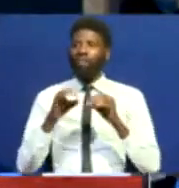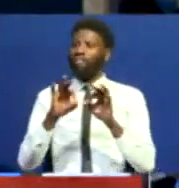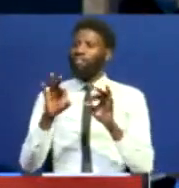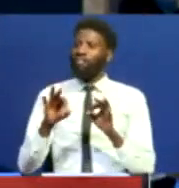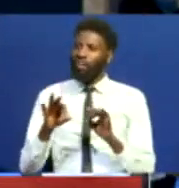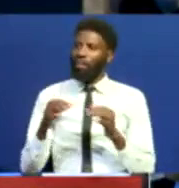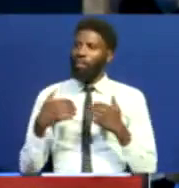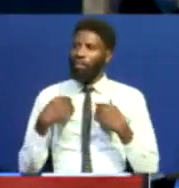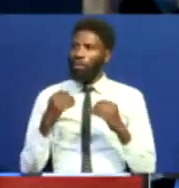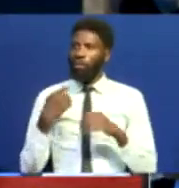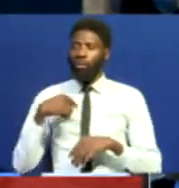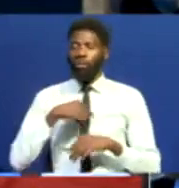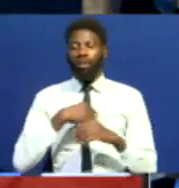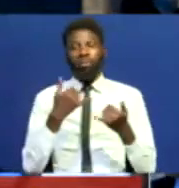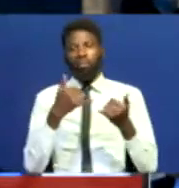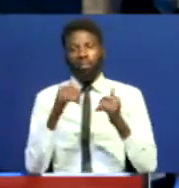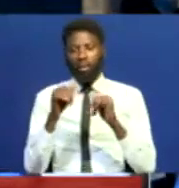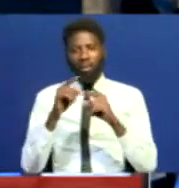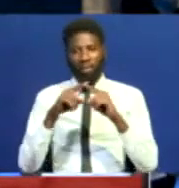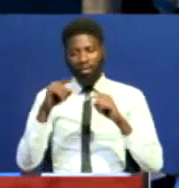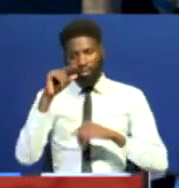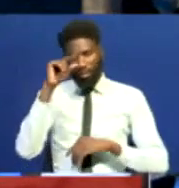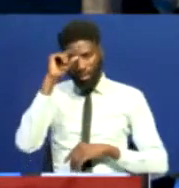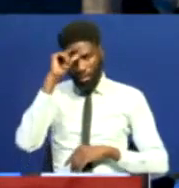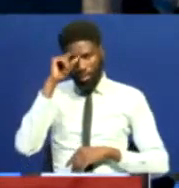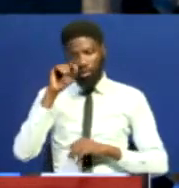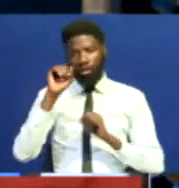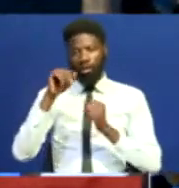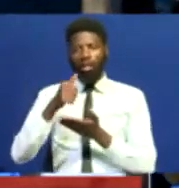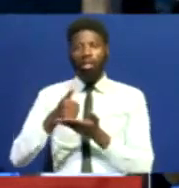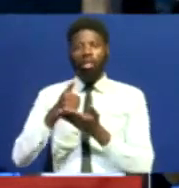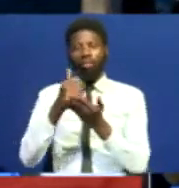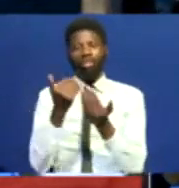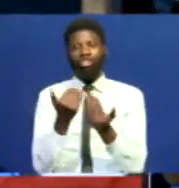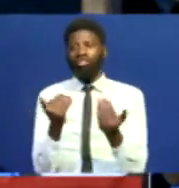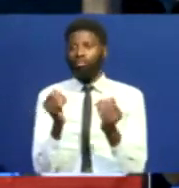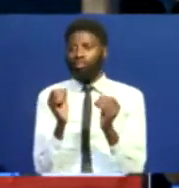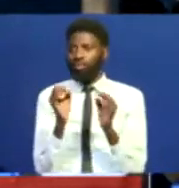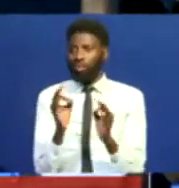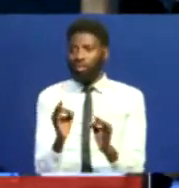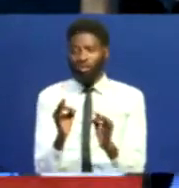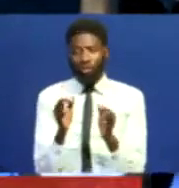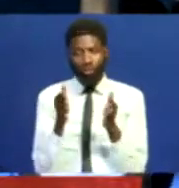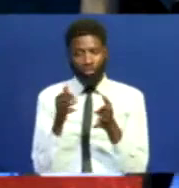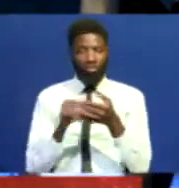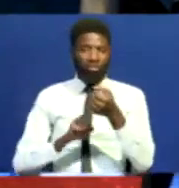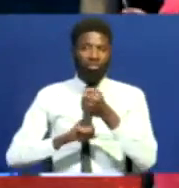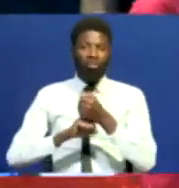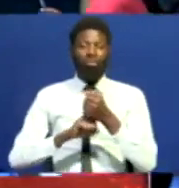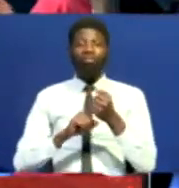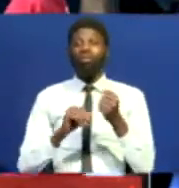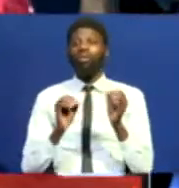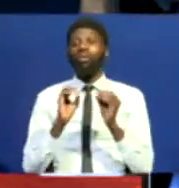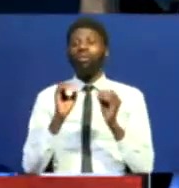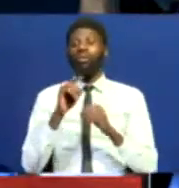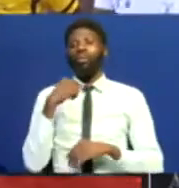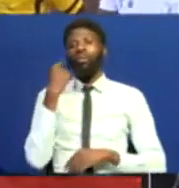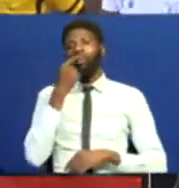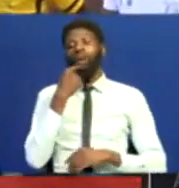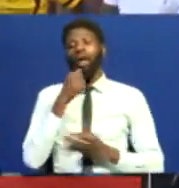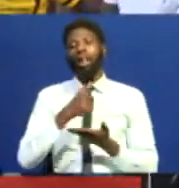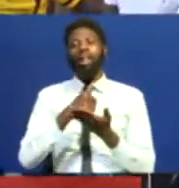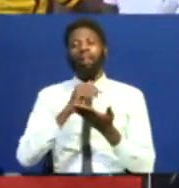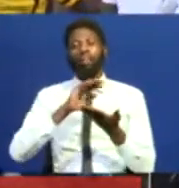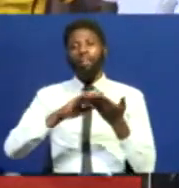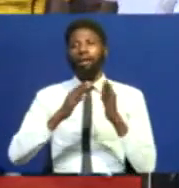the authorities can take measures and can help these children, because if you don't build them today, who will make them leaders of tomorrow?